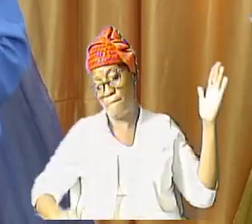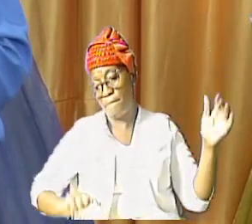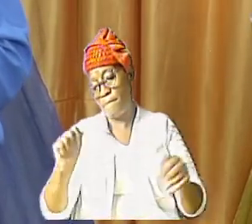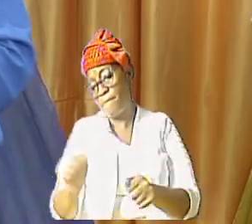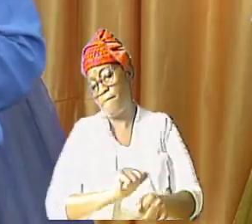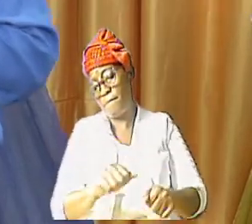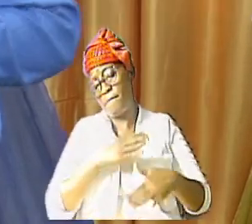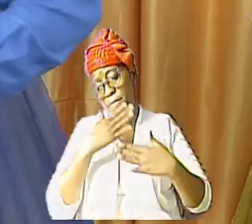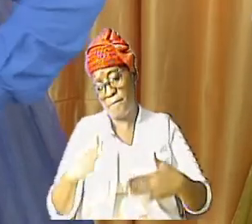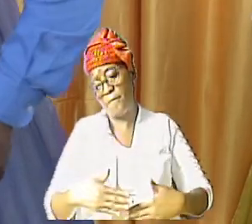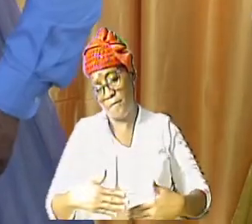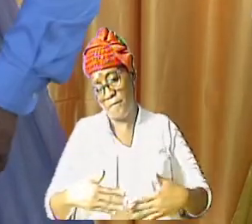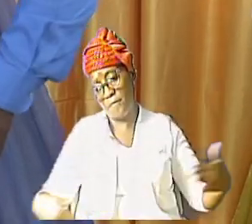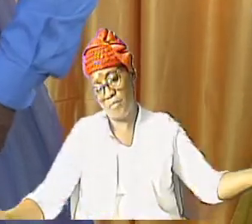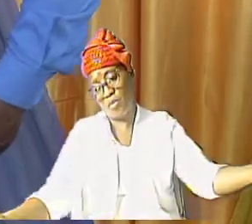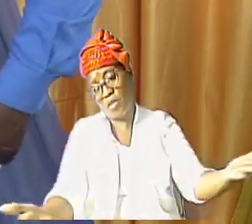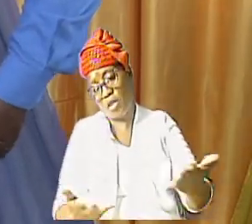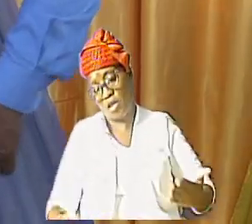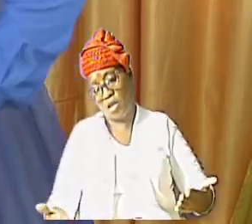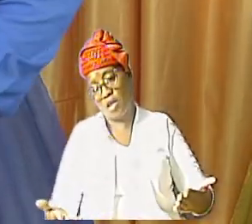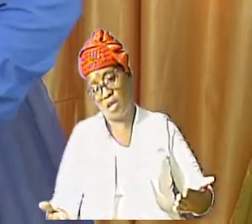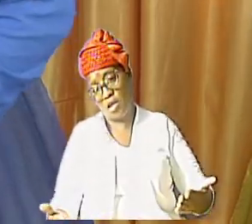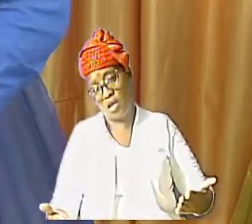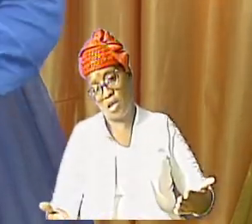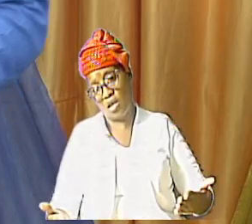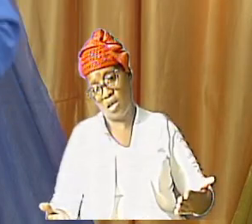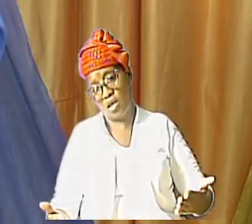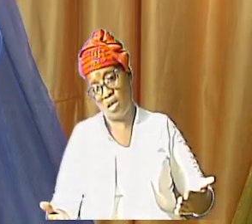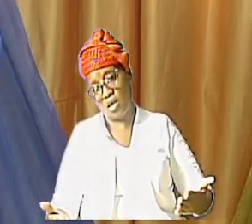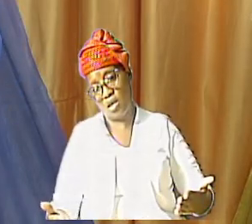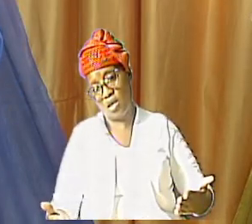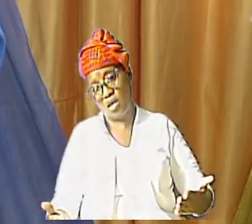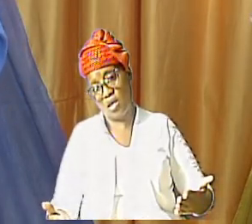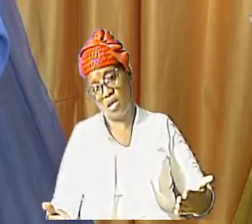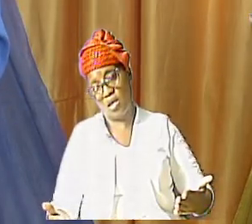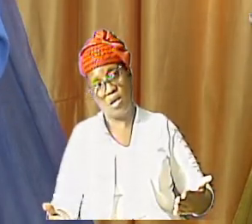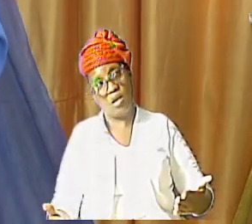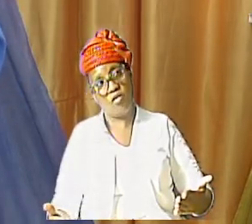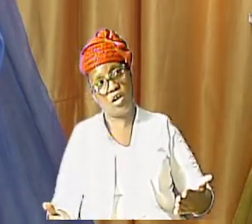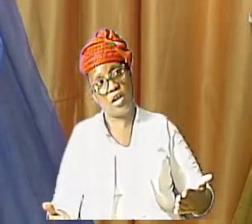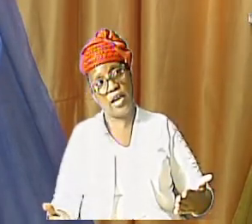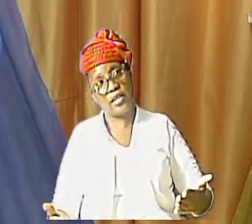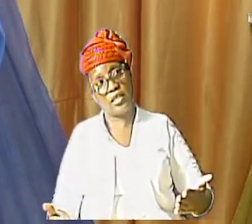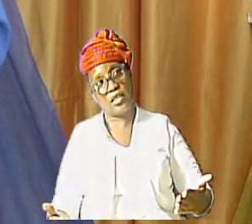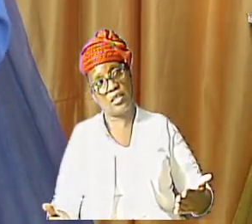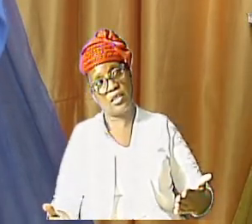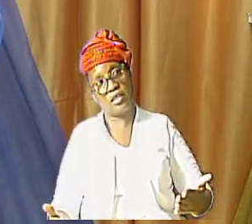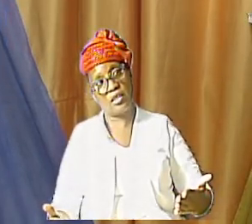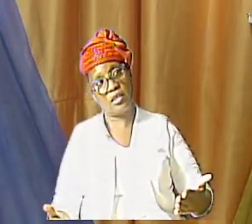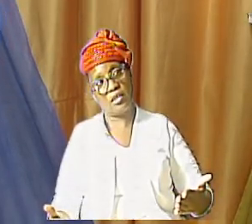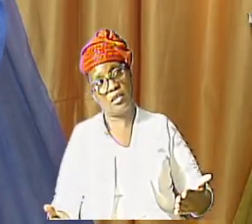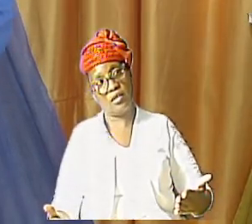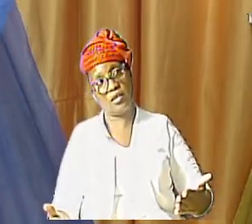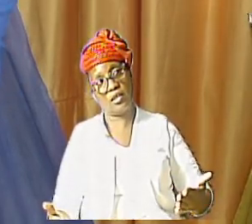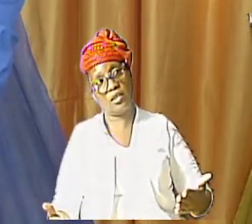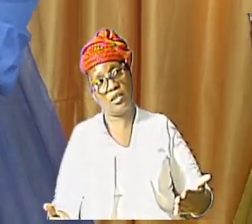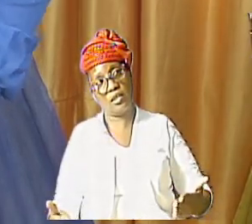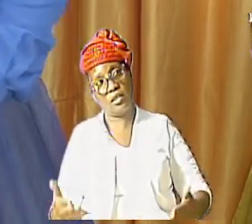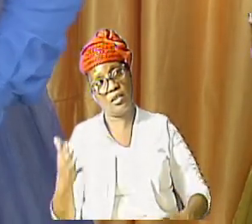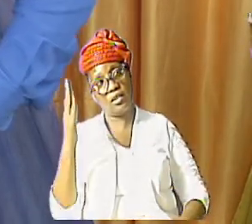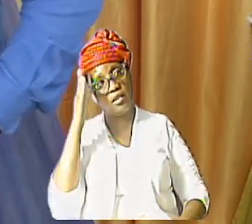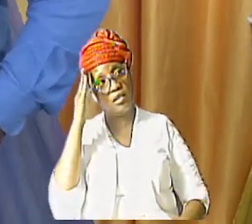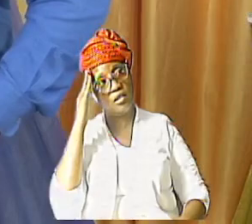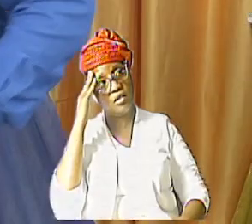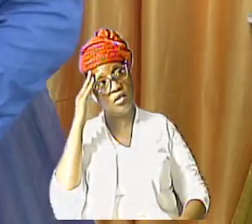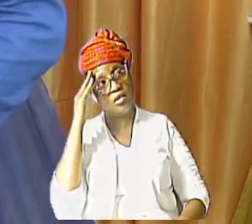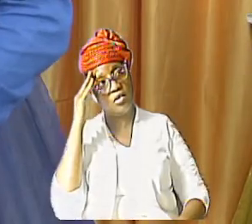Almighty God. So we are here to recognize some couples that have celebrated their